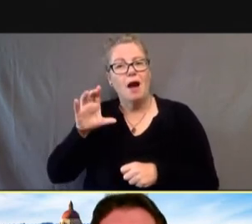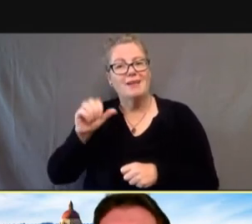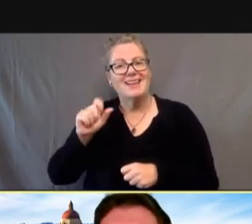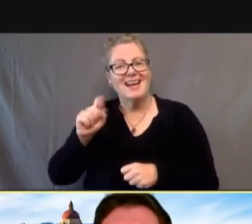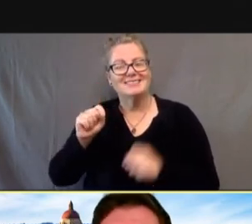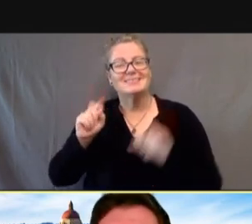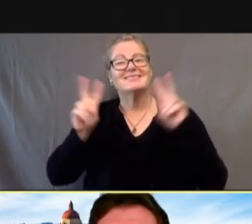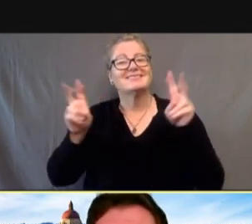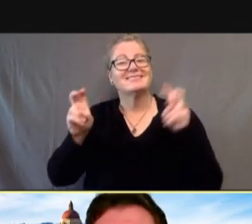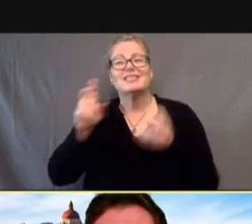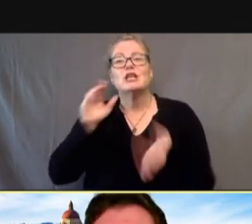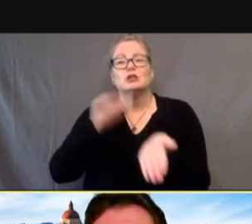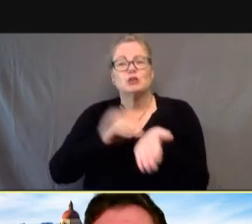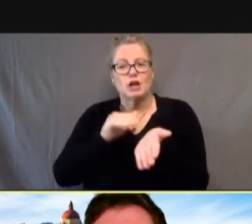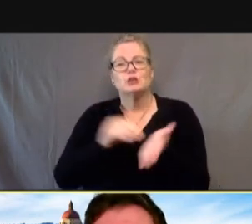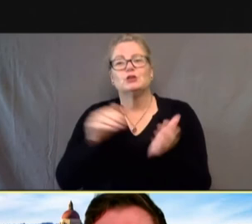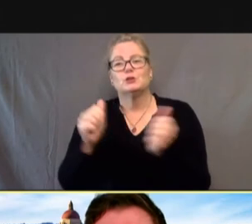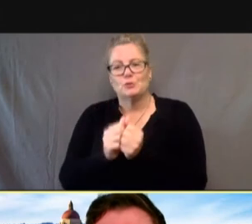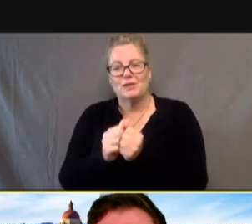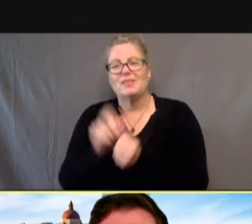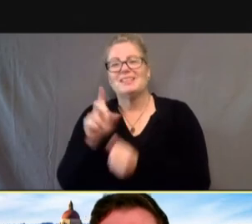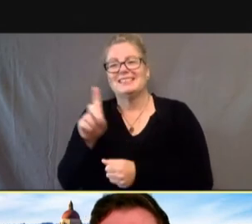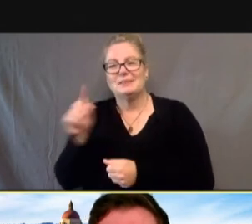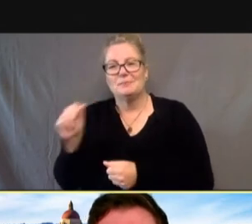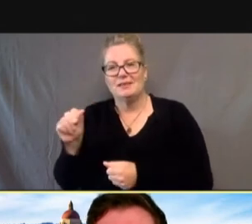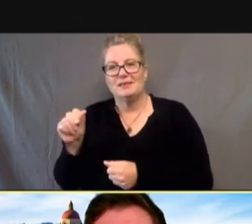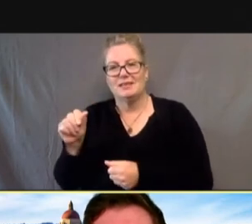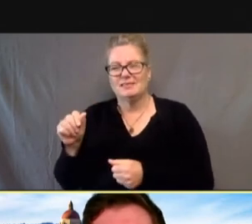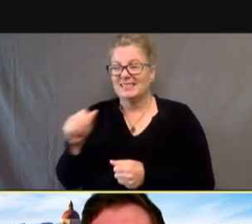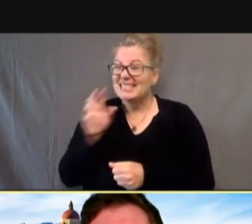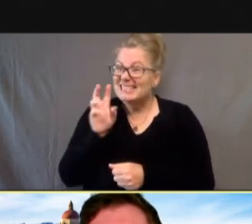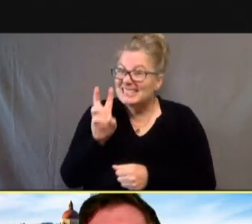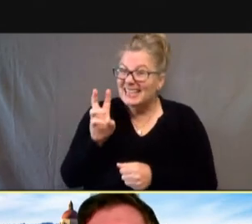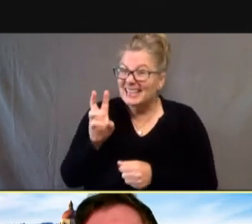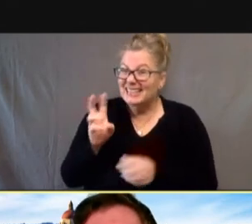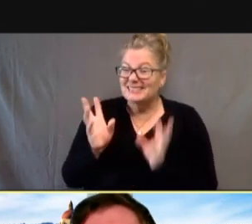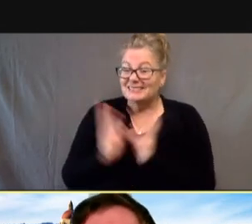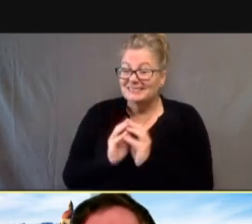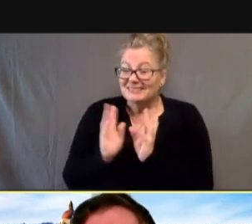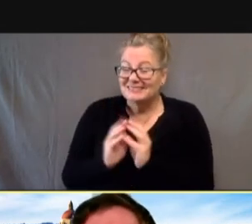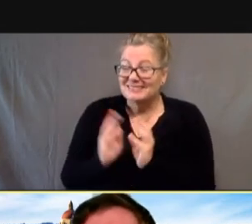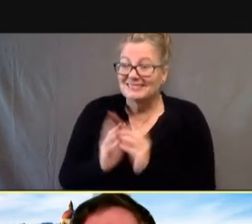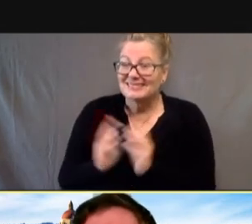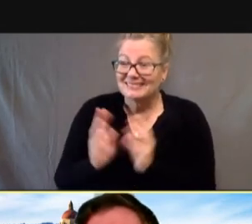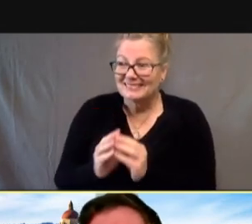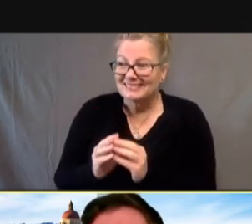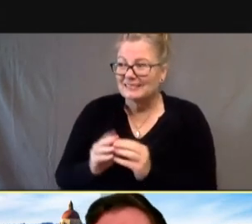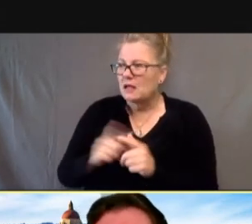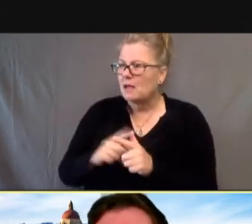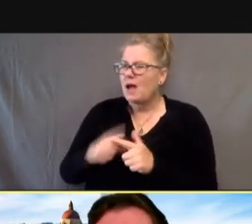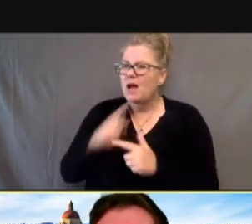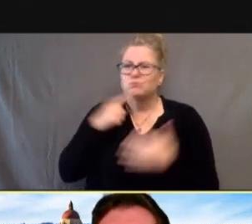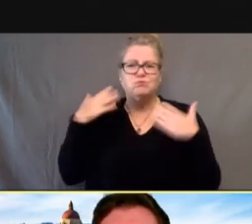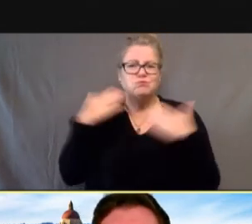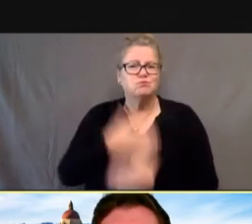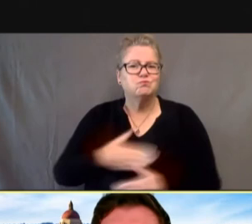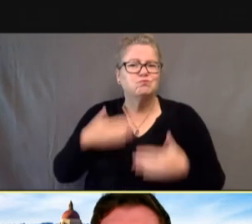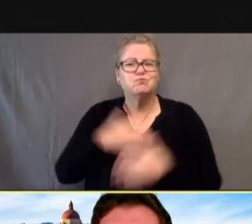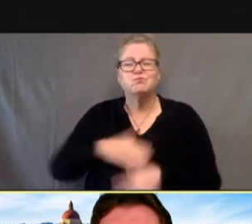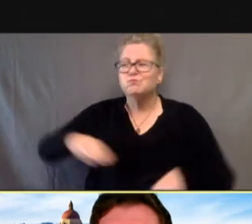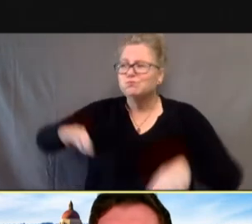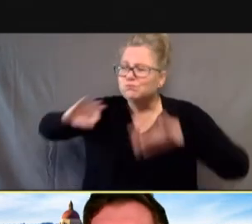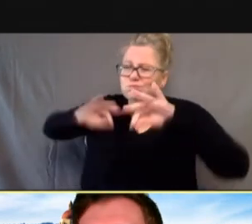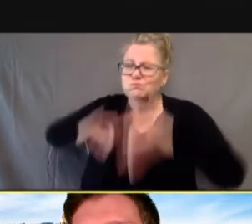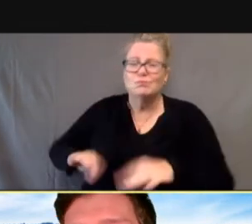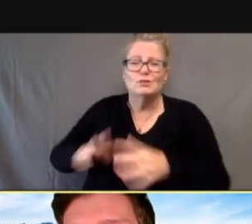been having so much fun with it that we decided to merge forces permanently, and actually just got a